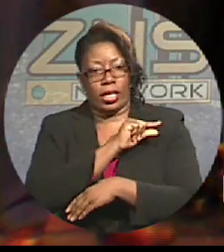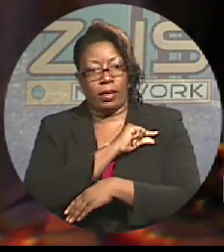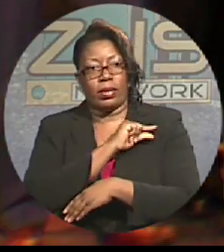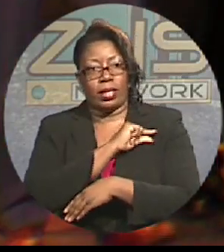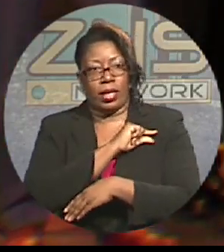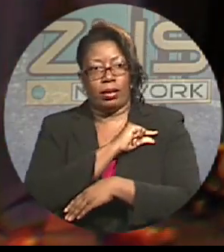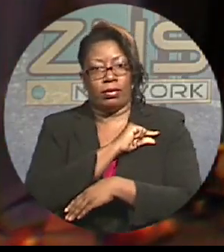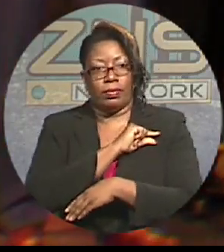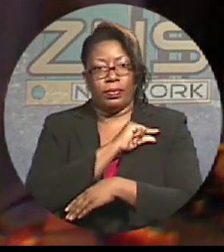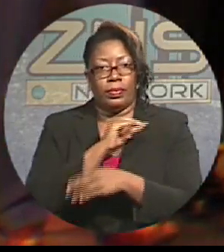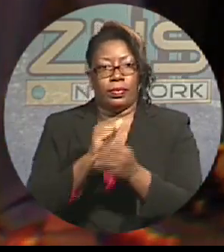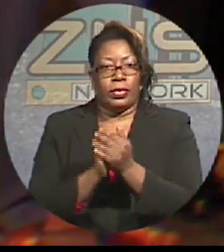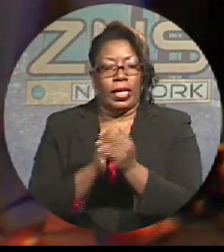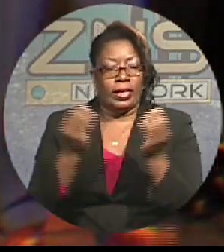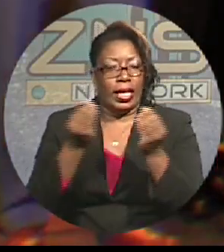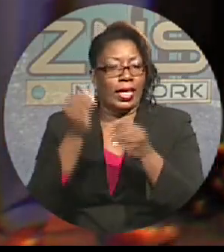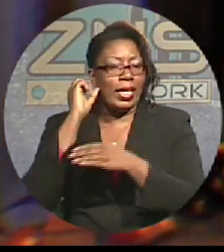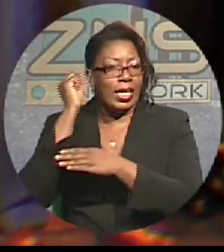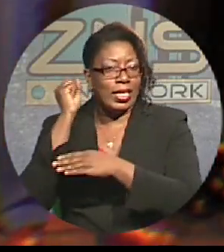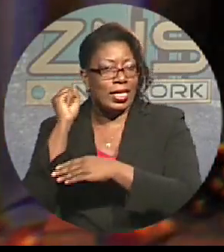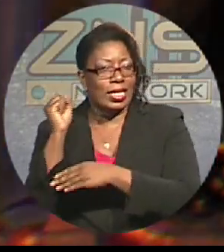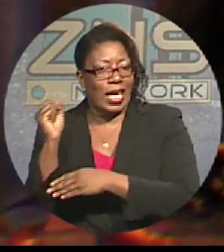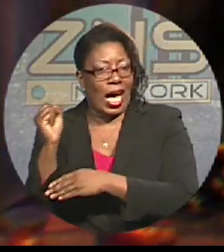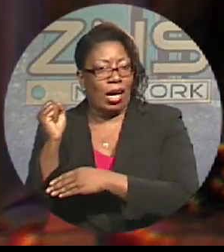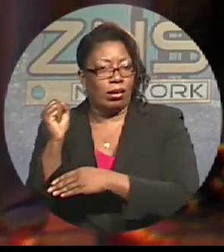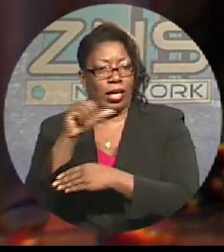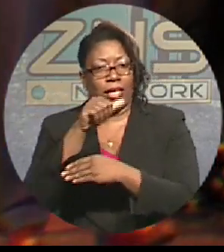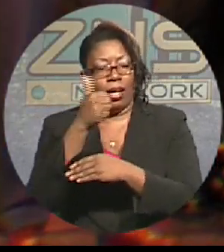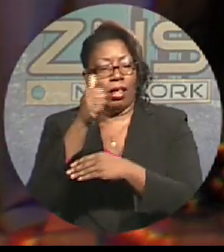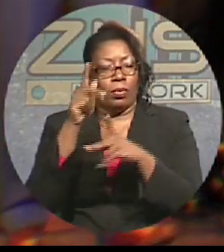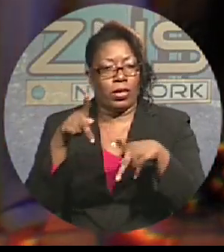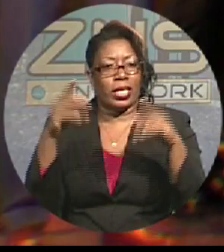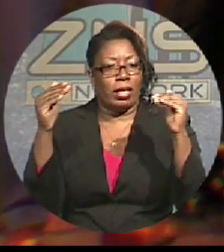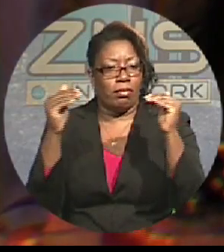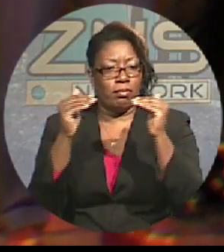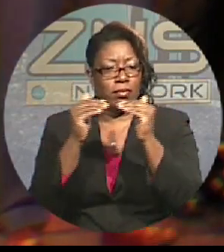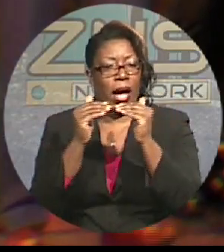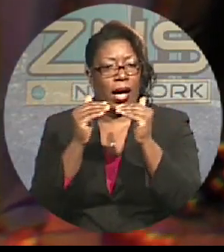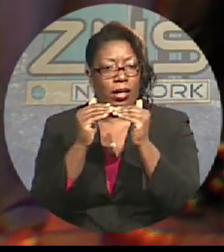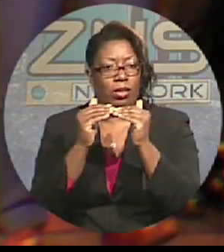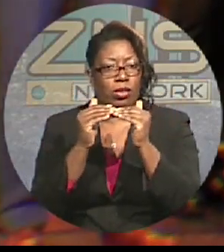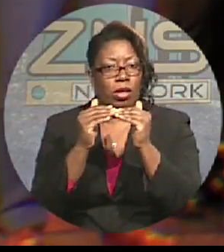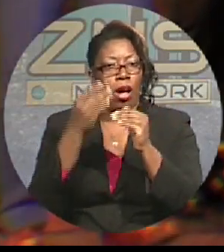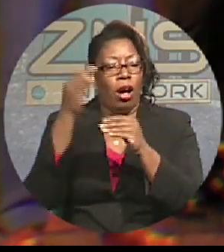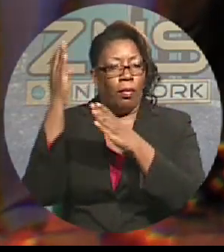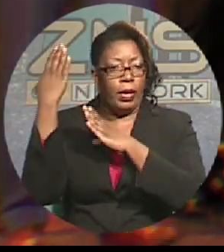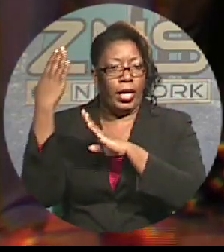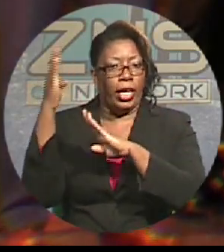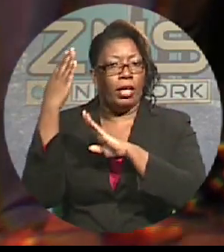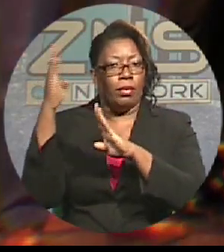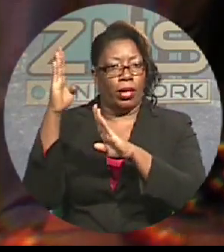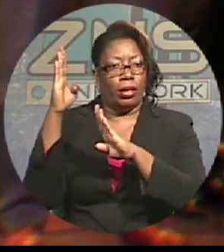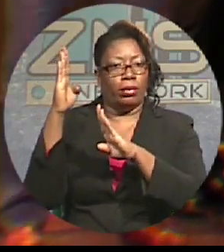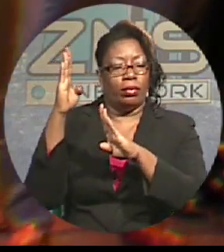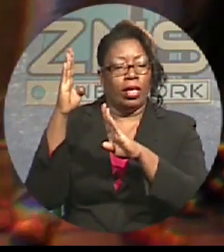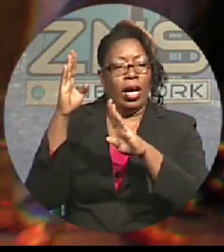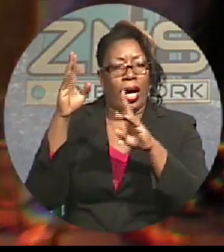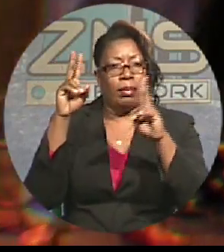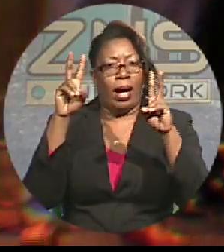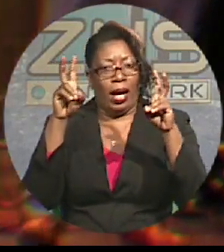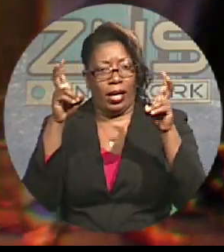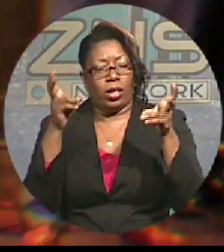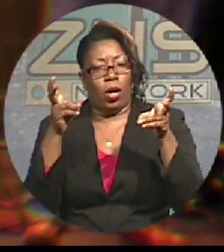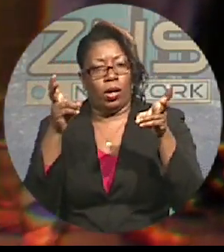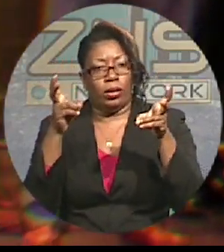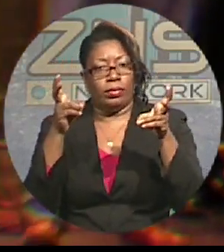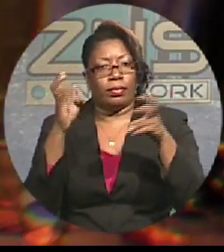It's a sound that no one else can quite match, and one that created a signature note for the legacy of a Bahamian cultural icon. King Eric was known